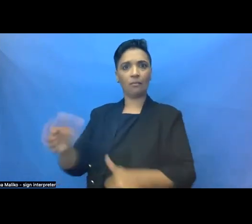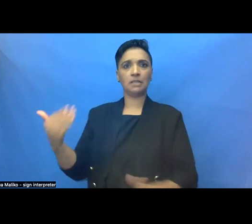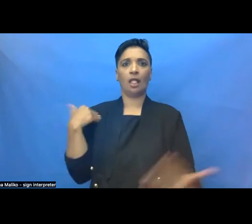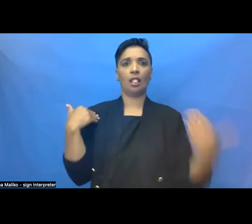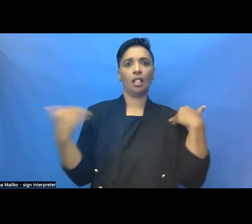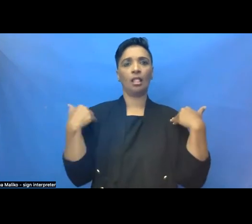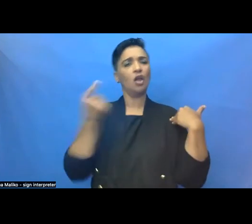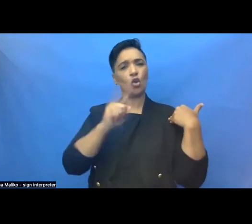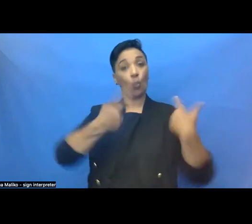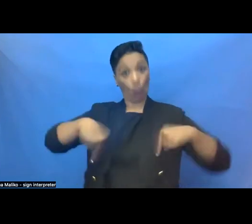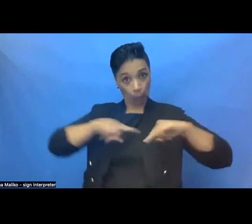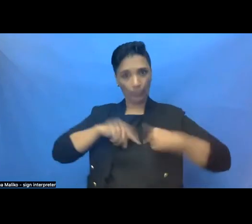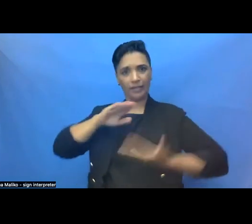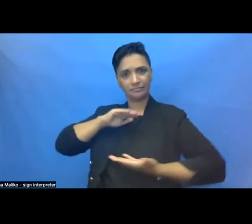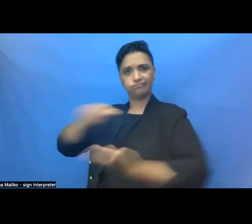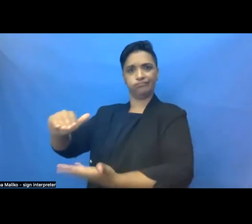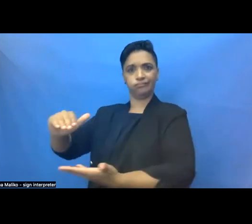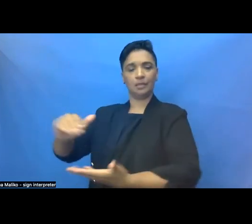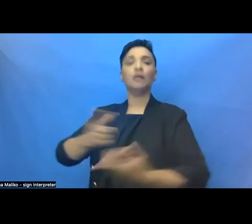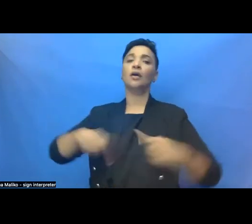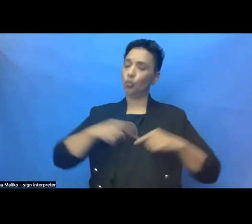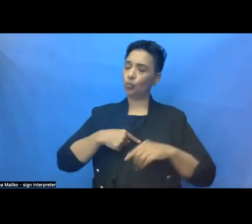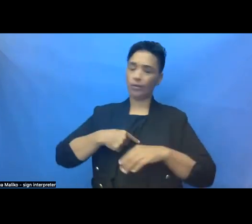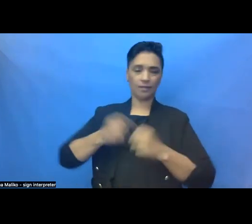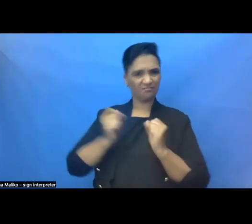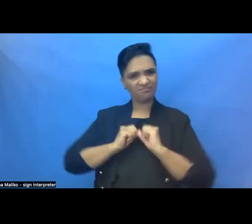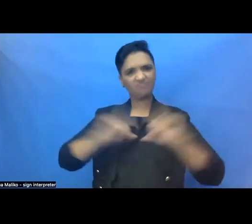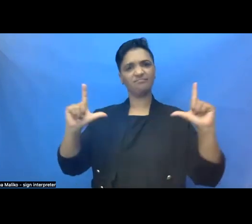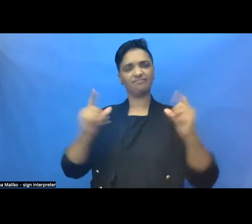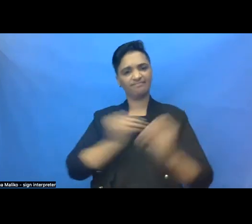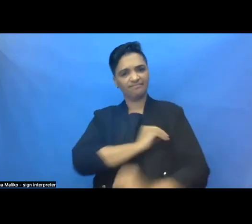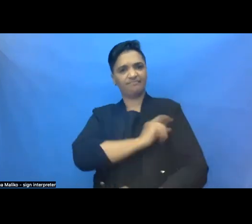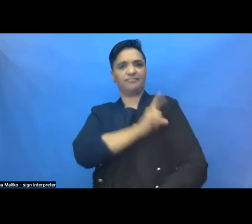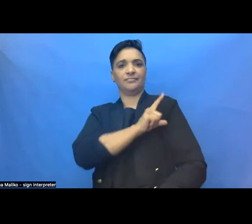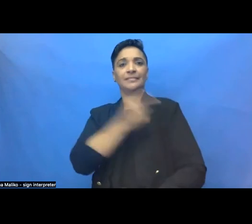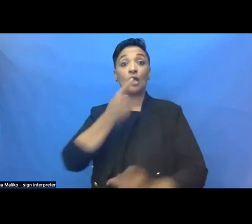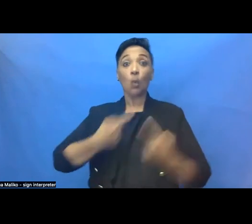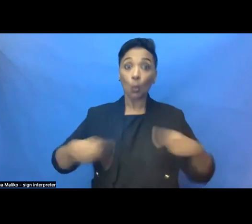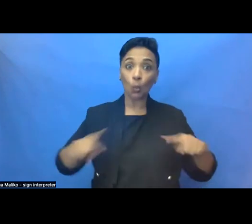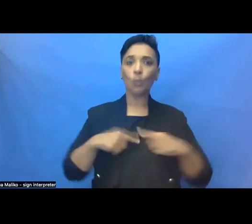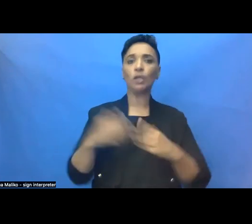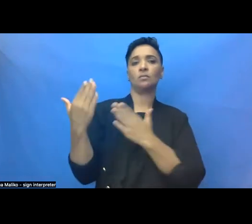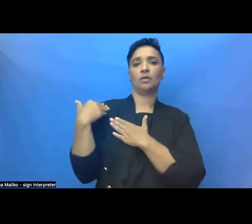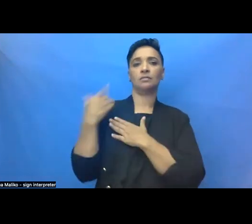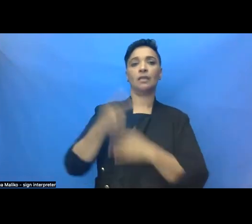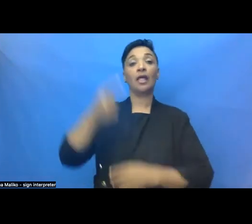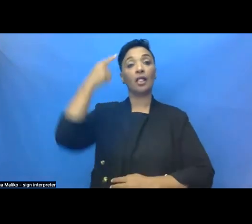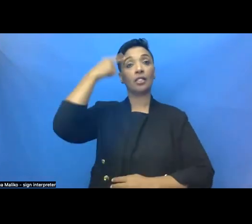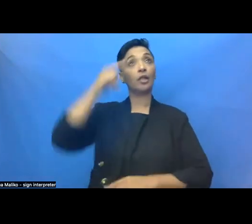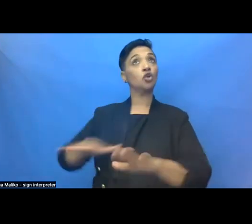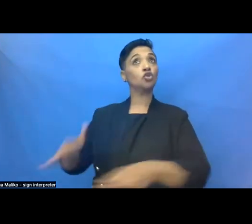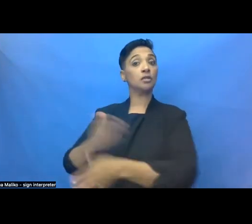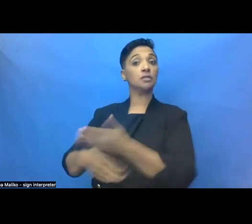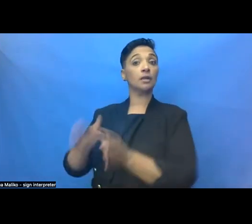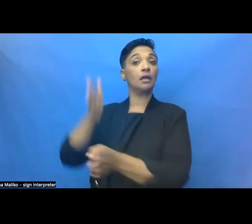So we're being very loud about this as a working group to say that it's our responsibility as actors to be able to reach those who are